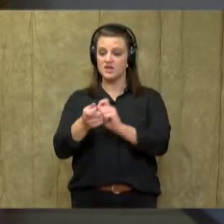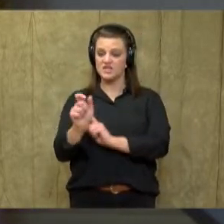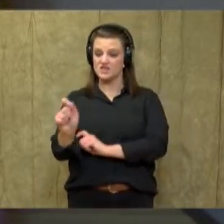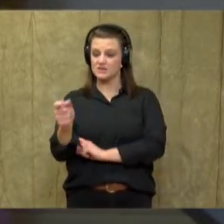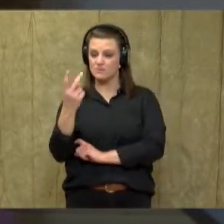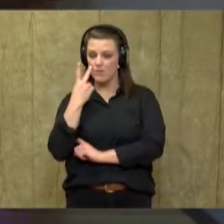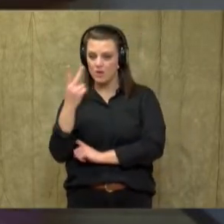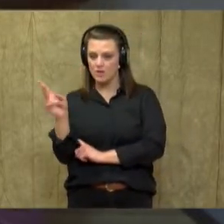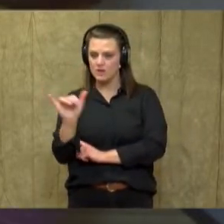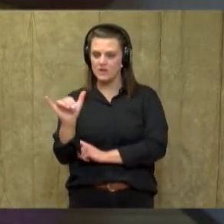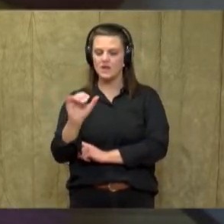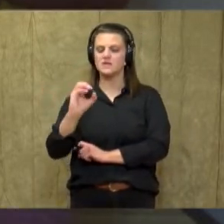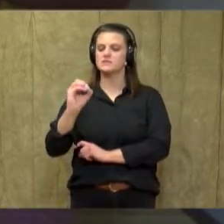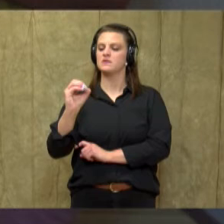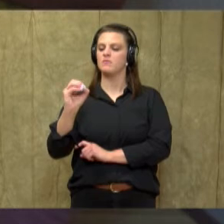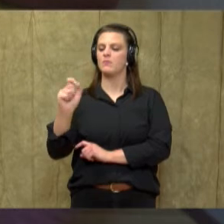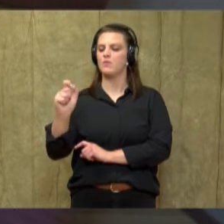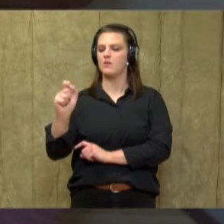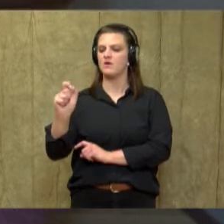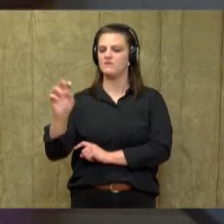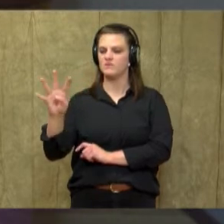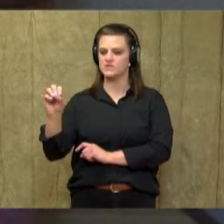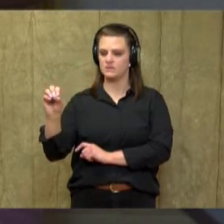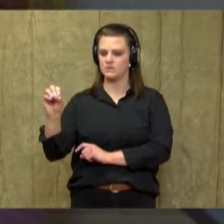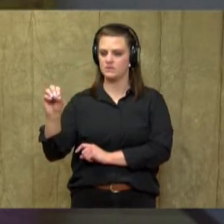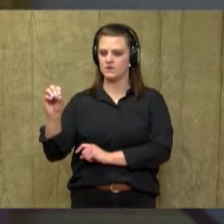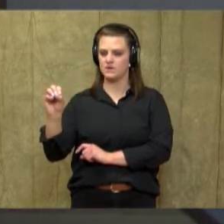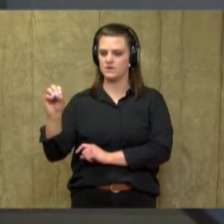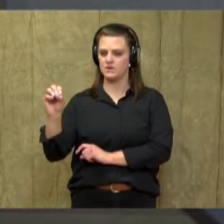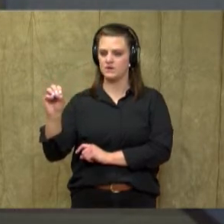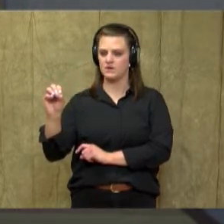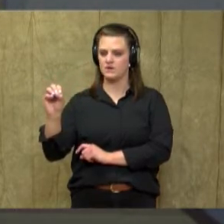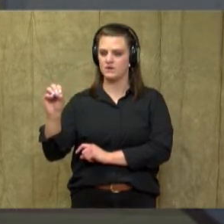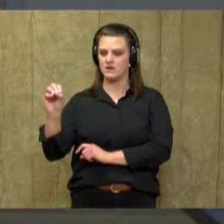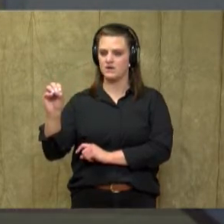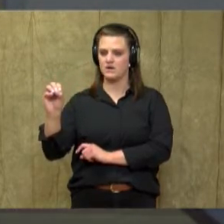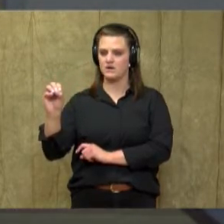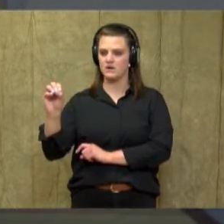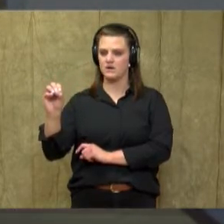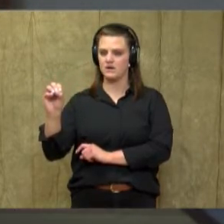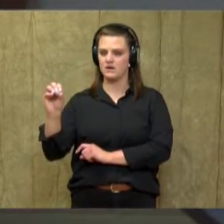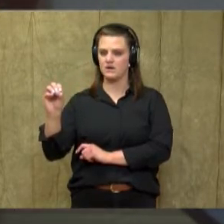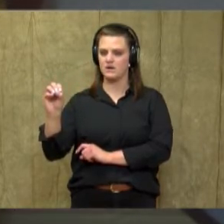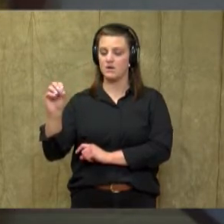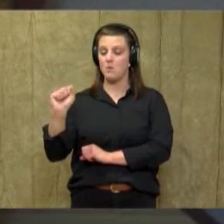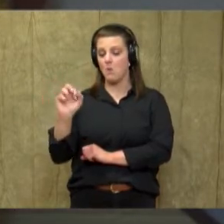look like 0.40 or